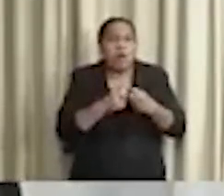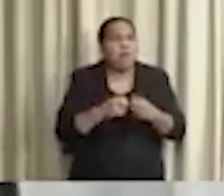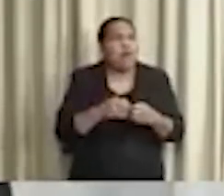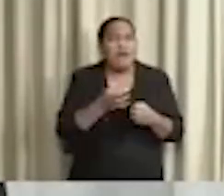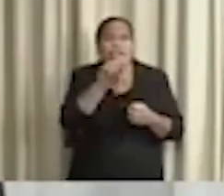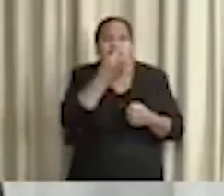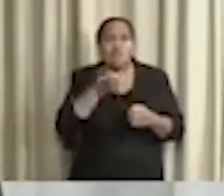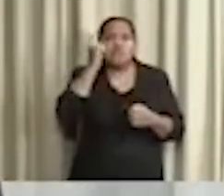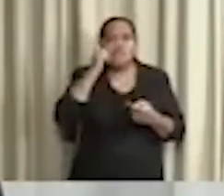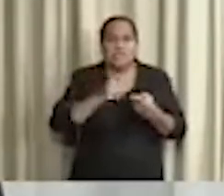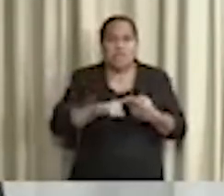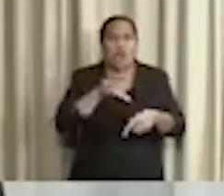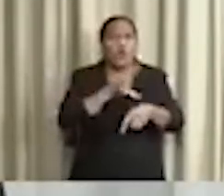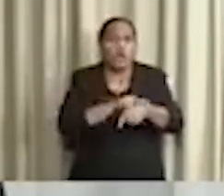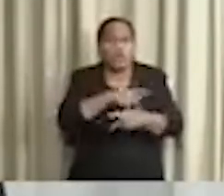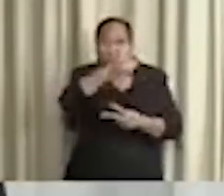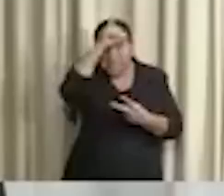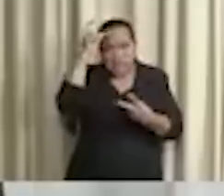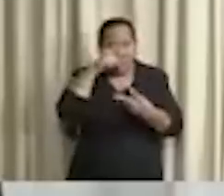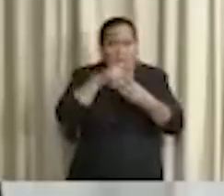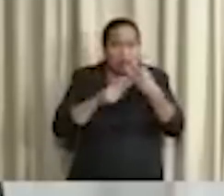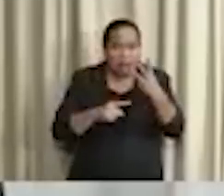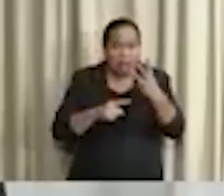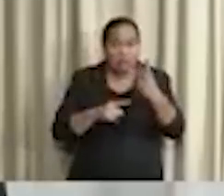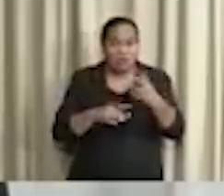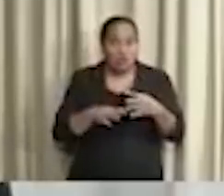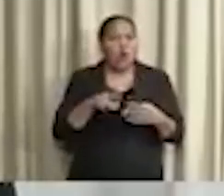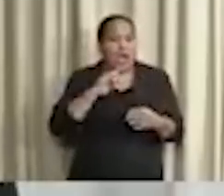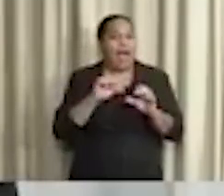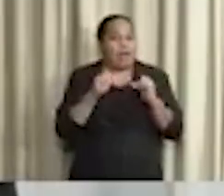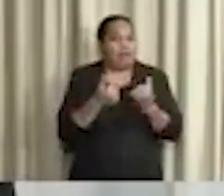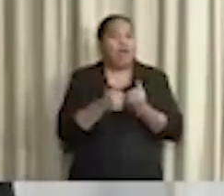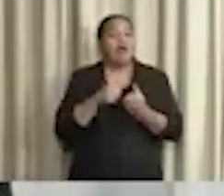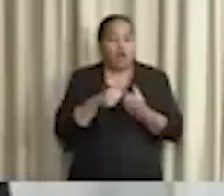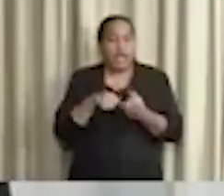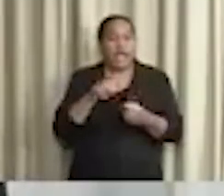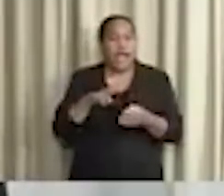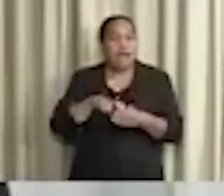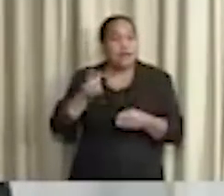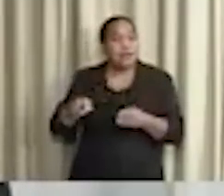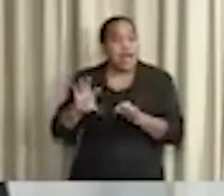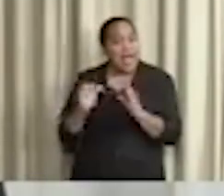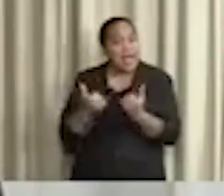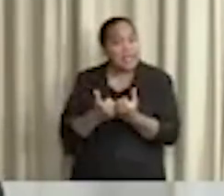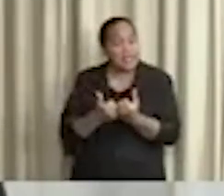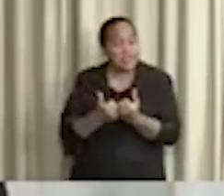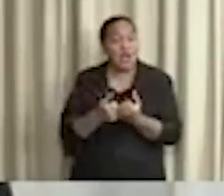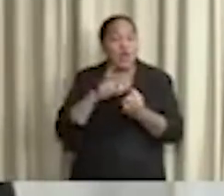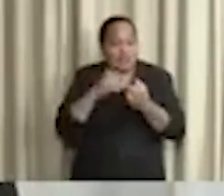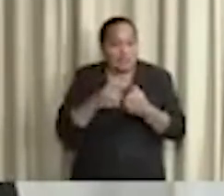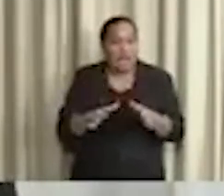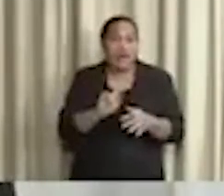and nurses. It was agreed then that the increase in retirement age be applicable from the 1st of